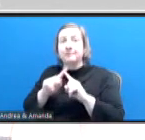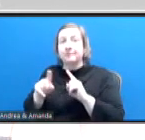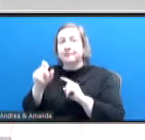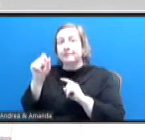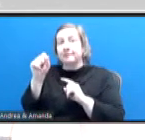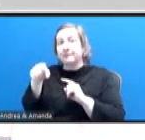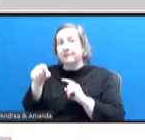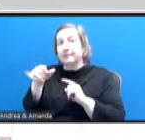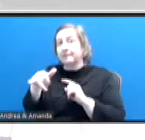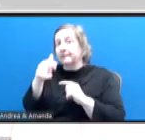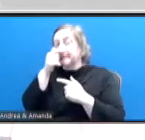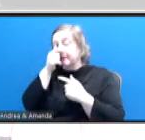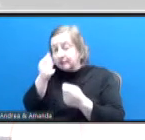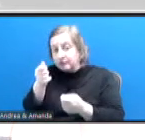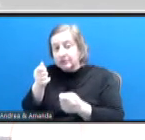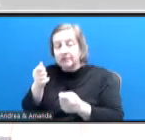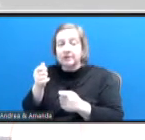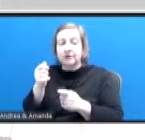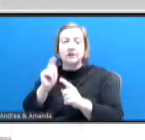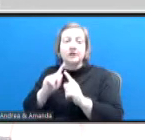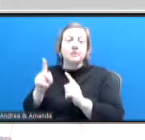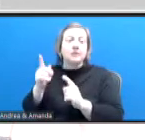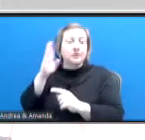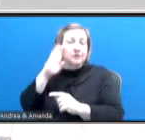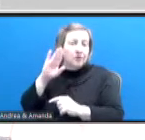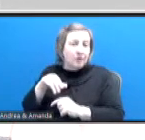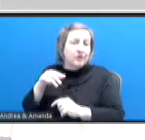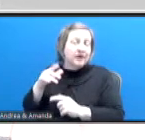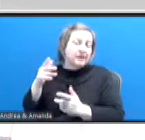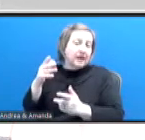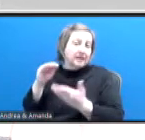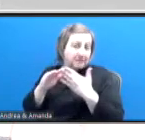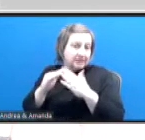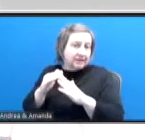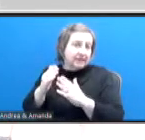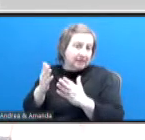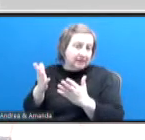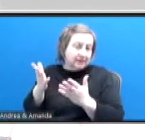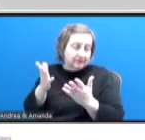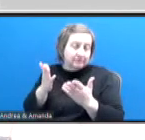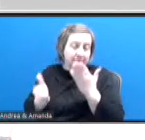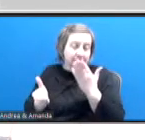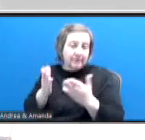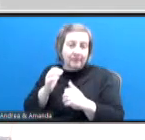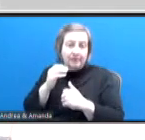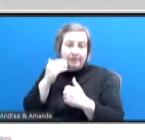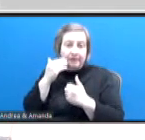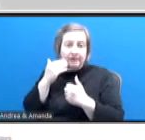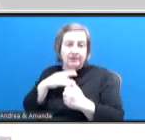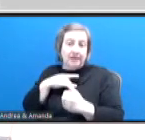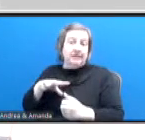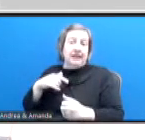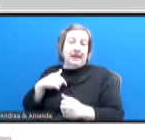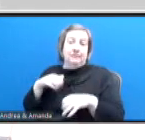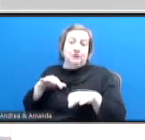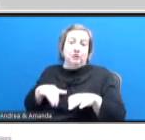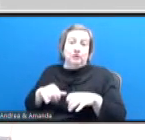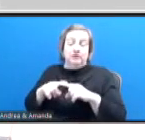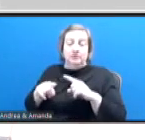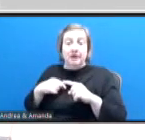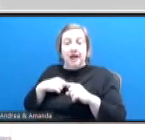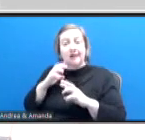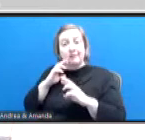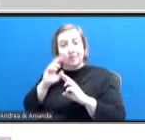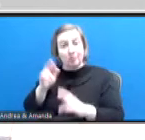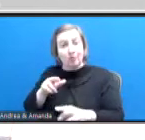It's an interesting, but we've, as you know, and the city, I'm sure, maybe not, doesn't want like me doing this, but I report